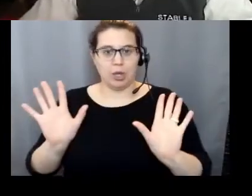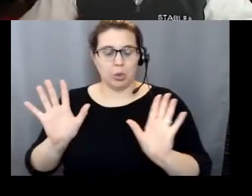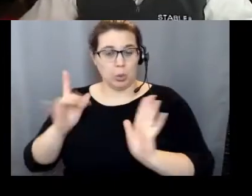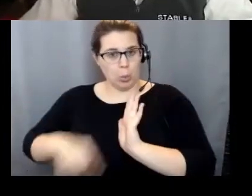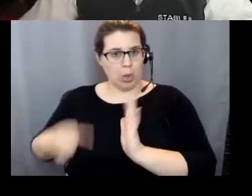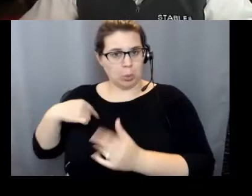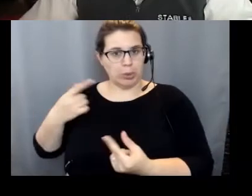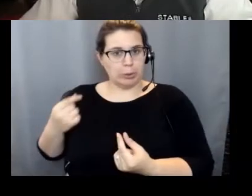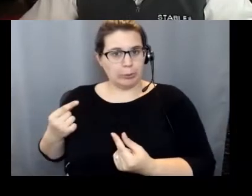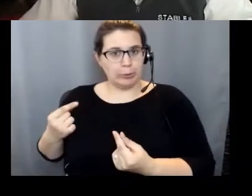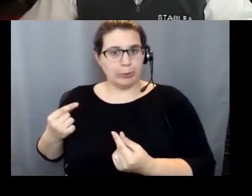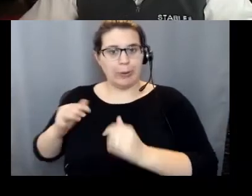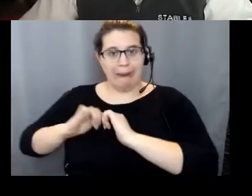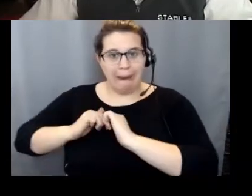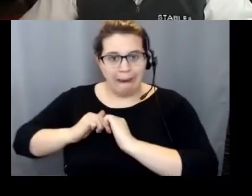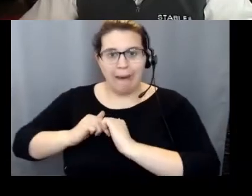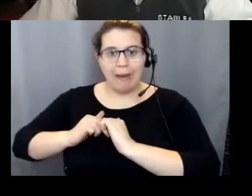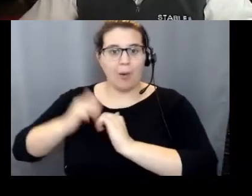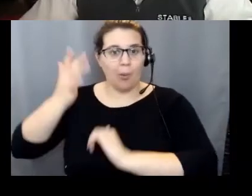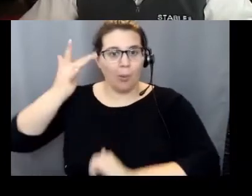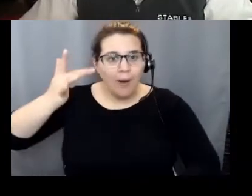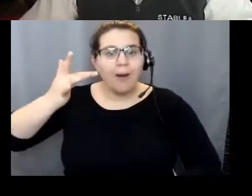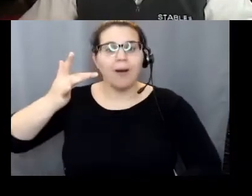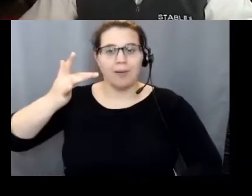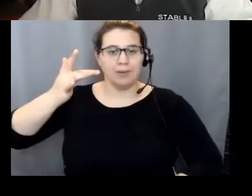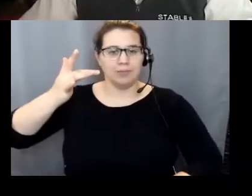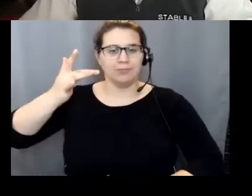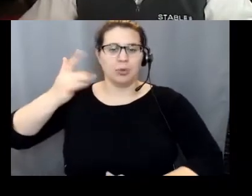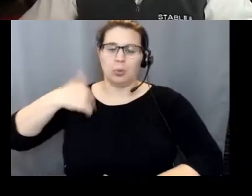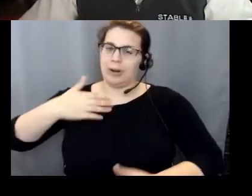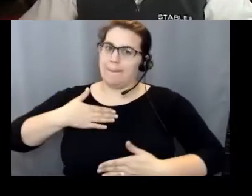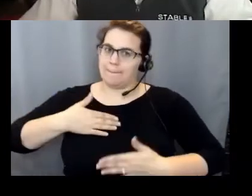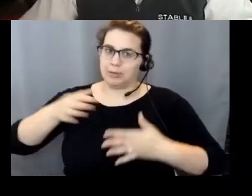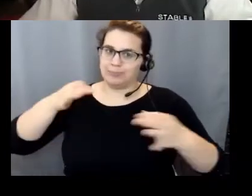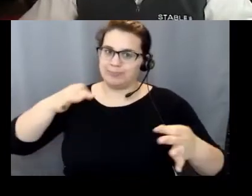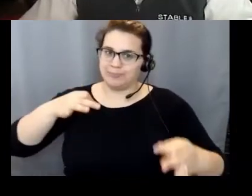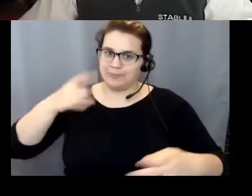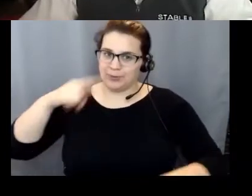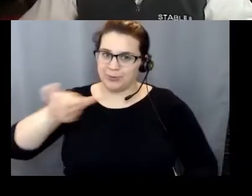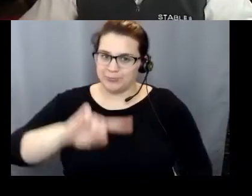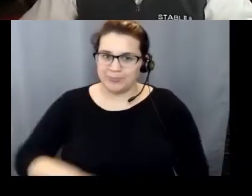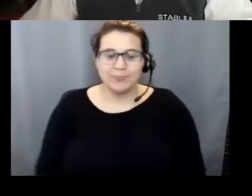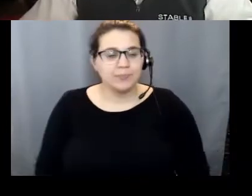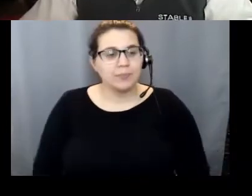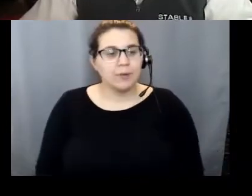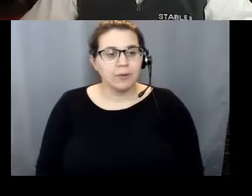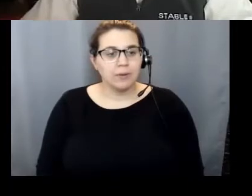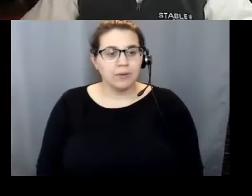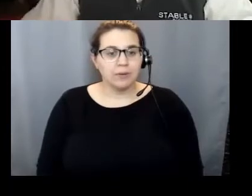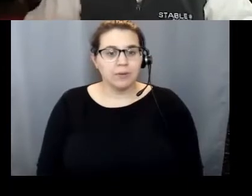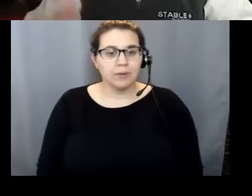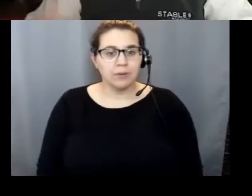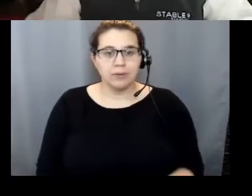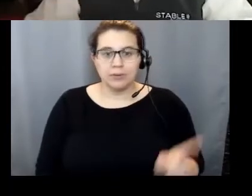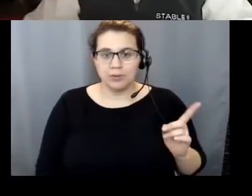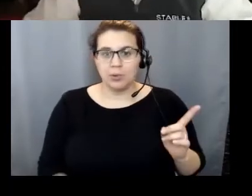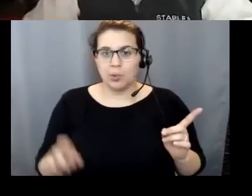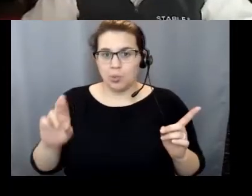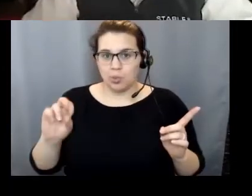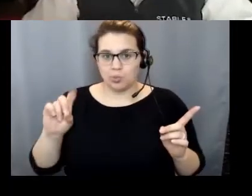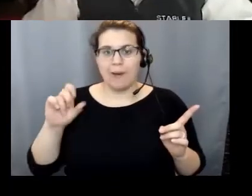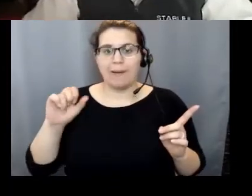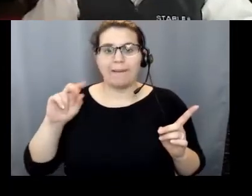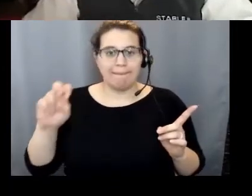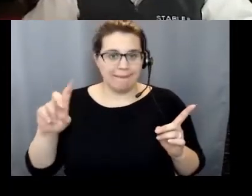why we do it, it's our pleasure to do so. Wanted to start in a place that Roxanne already introduced, and that was